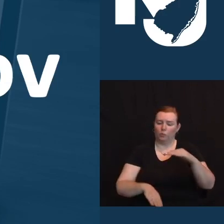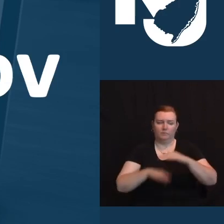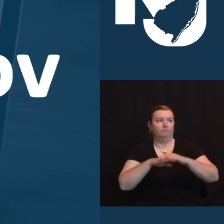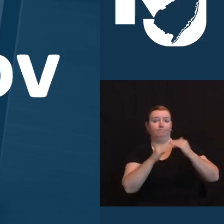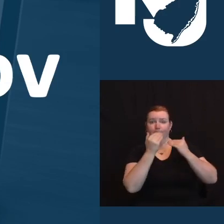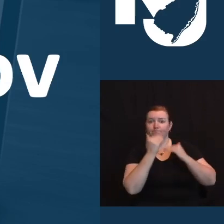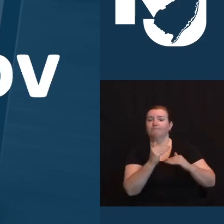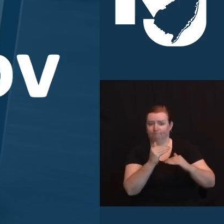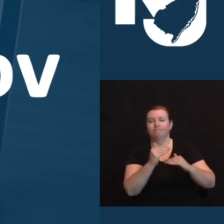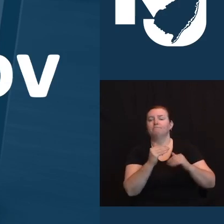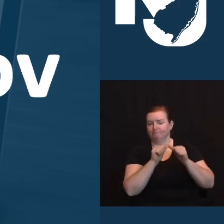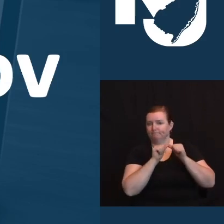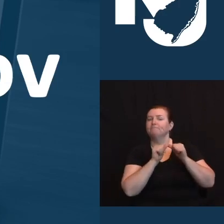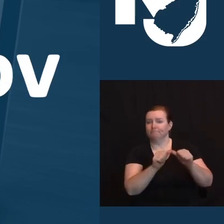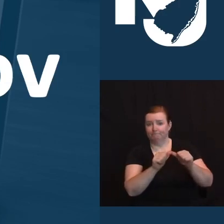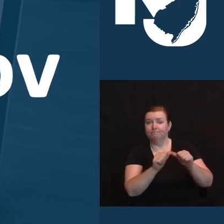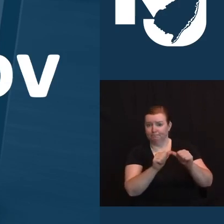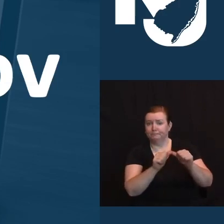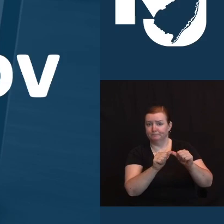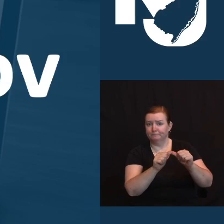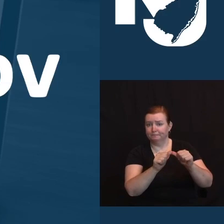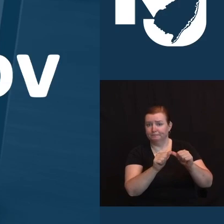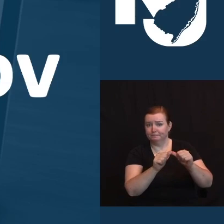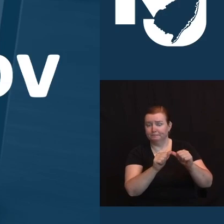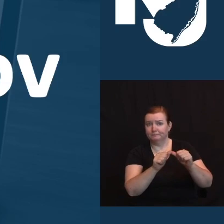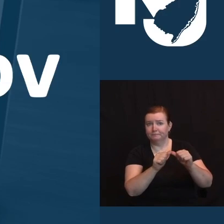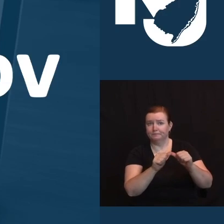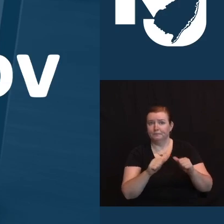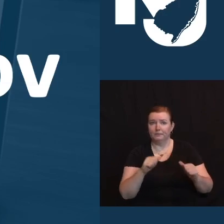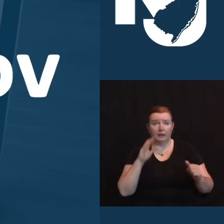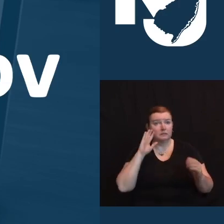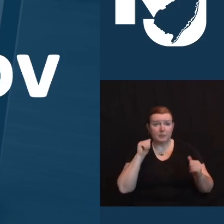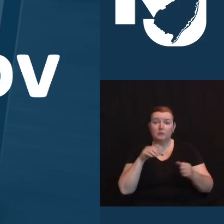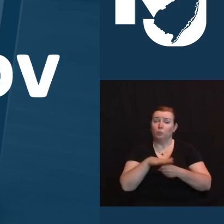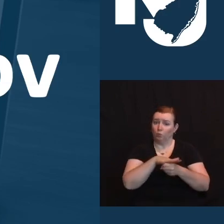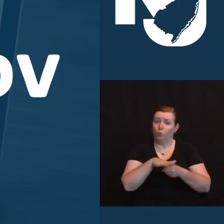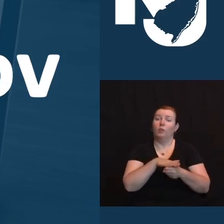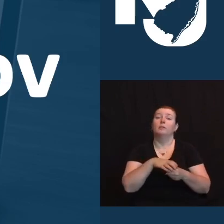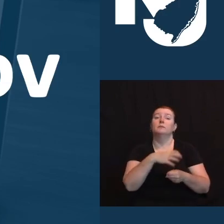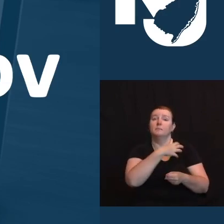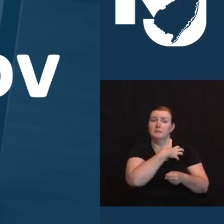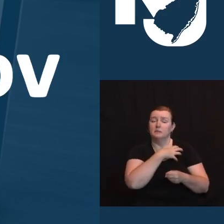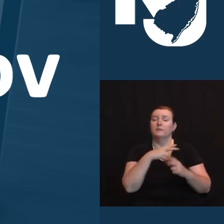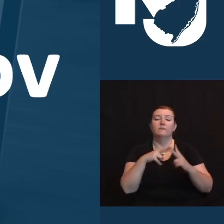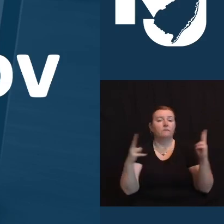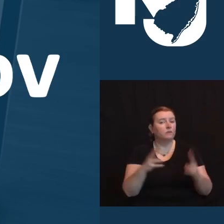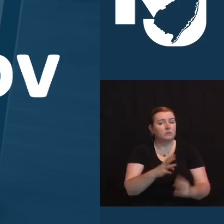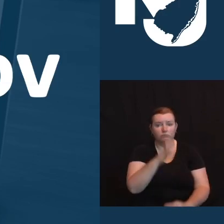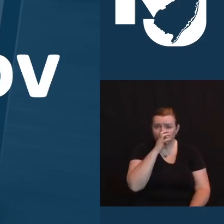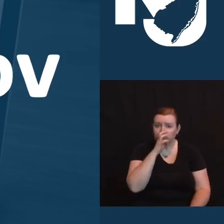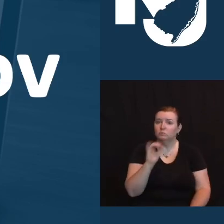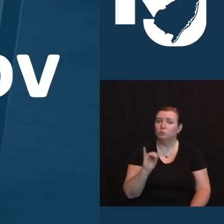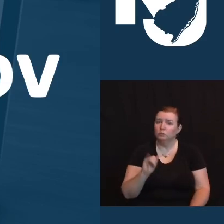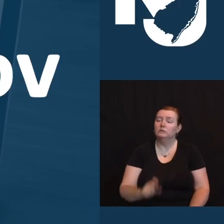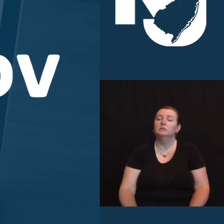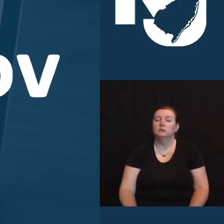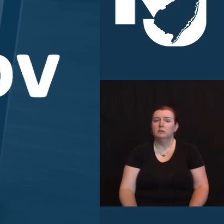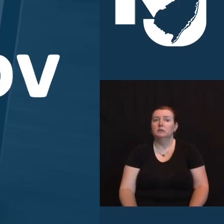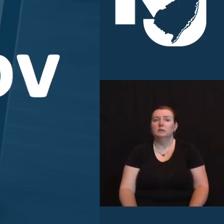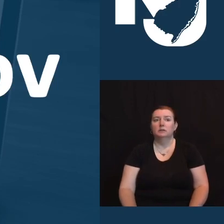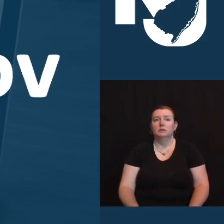local police, and I know Pat knows this, to strictly enforce them. Additionally, as a point of both clarification and warning, we are